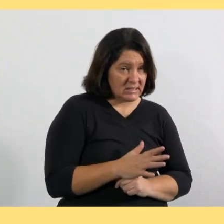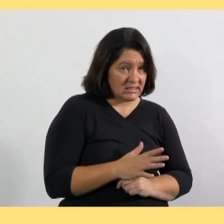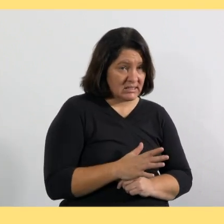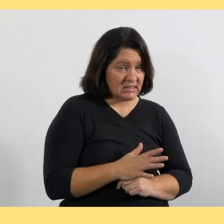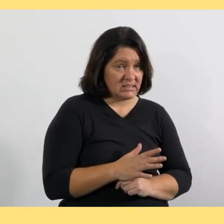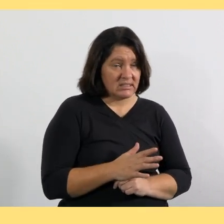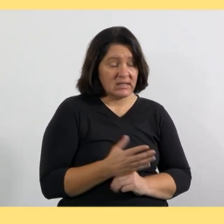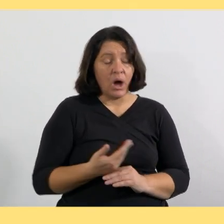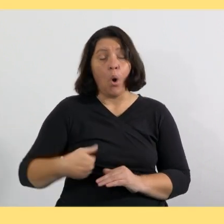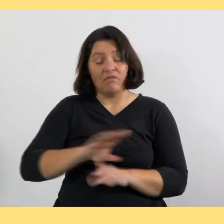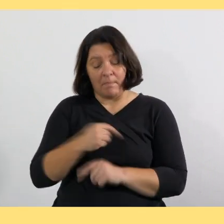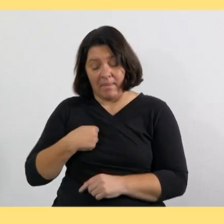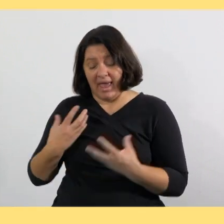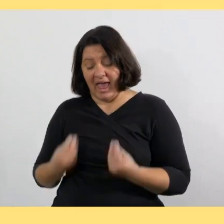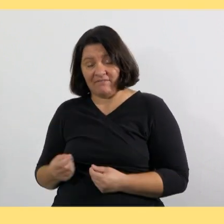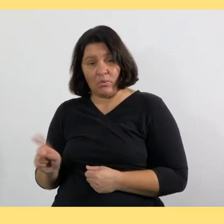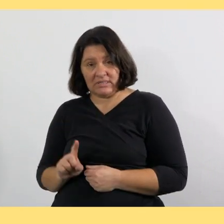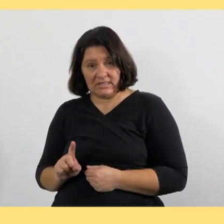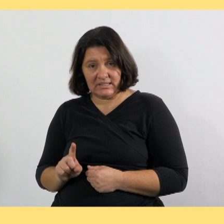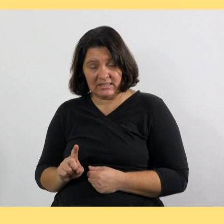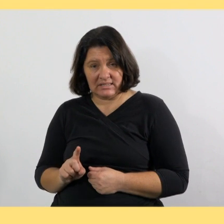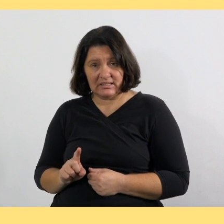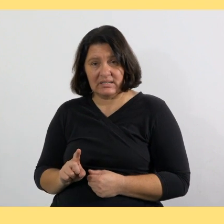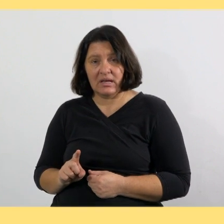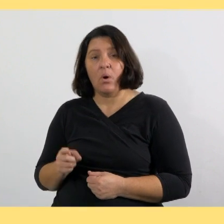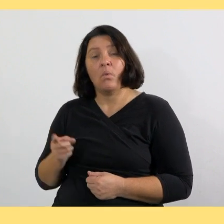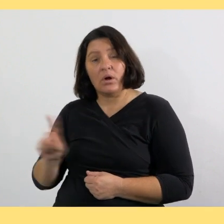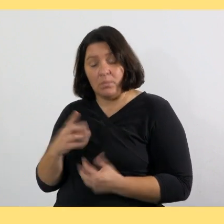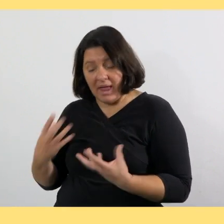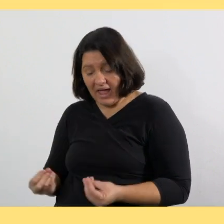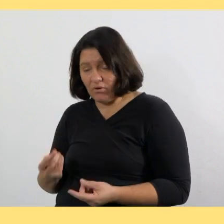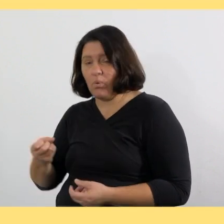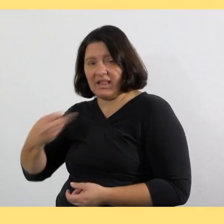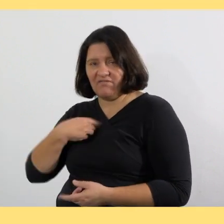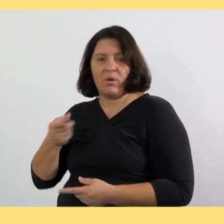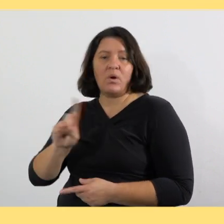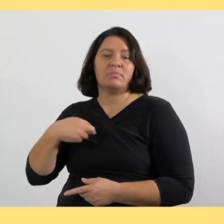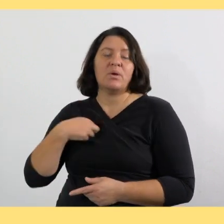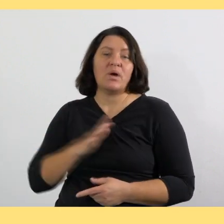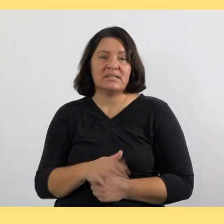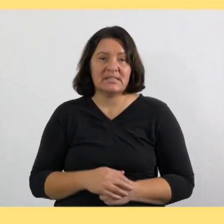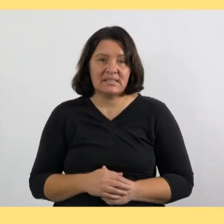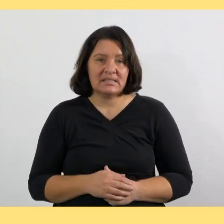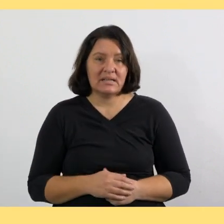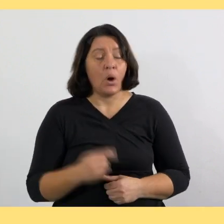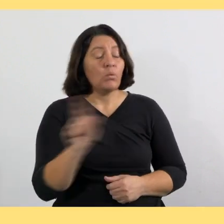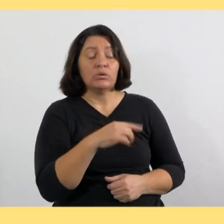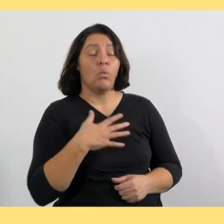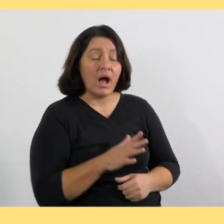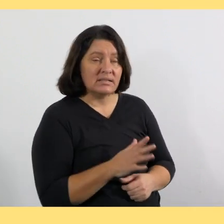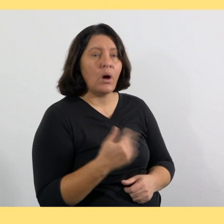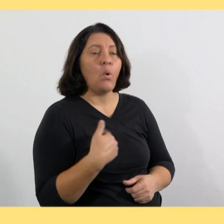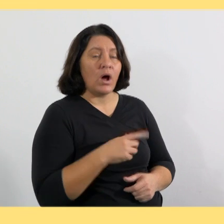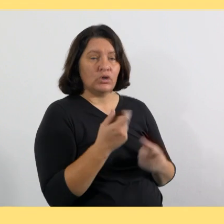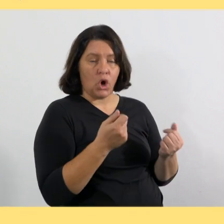you have will give you what you want. What is it that I want? I want my cost, which is 100. What do